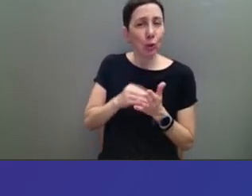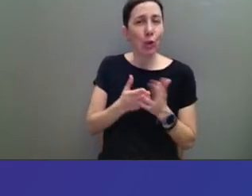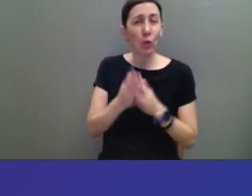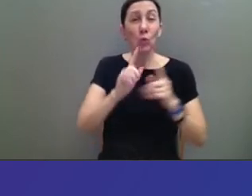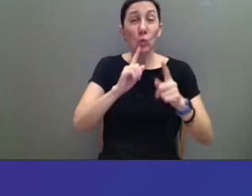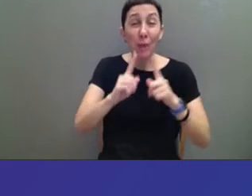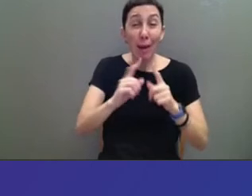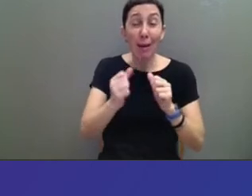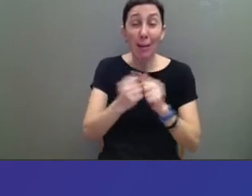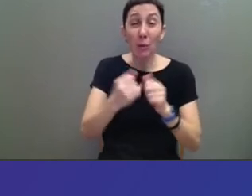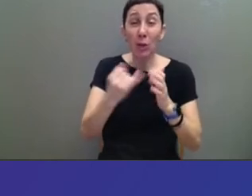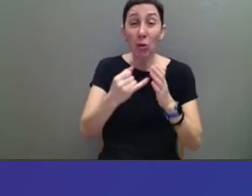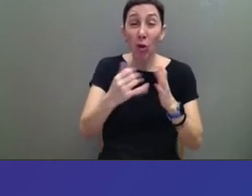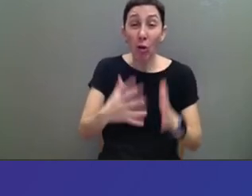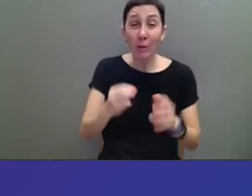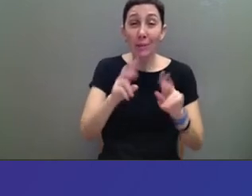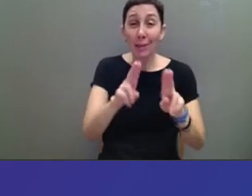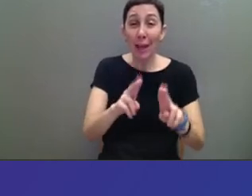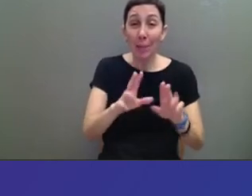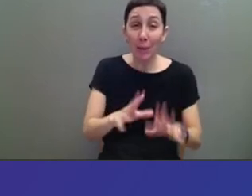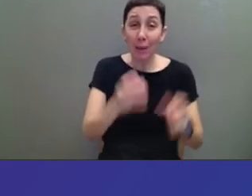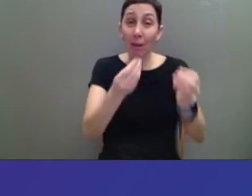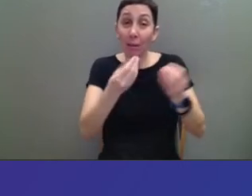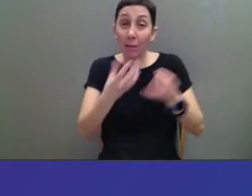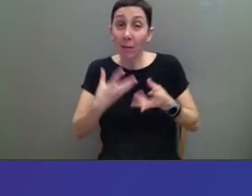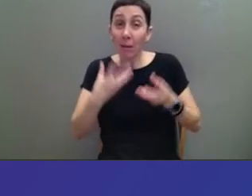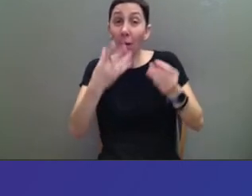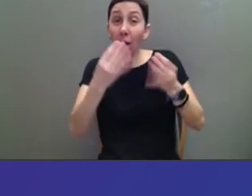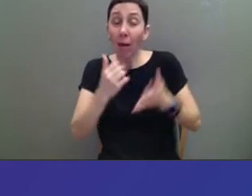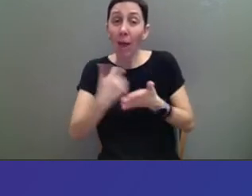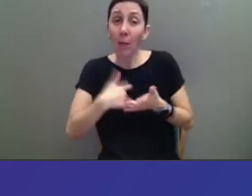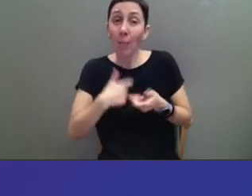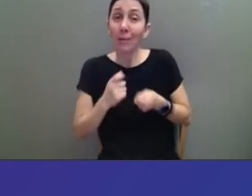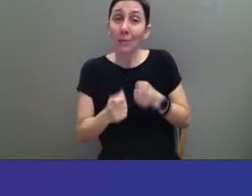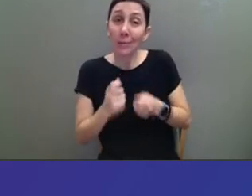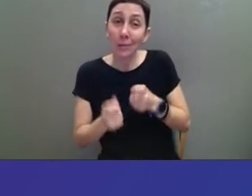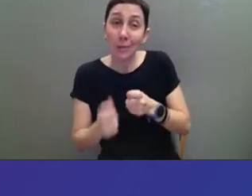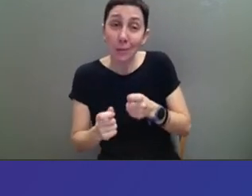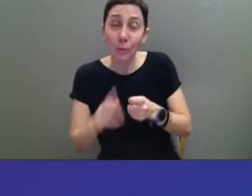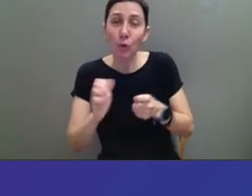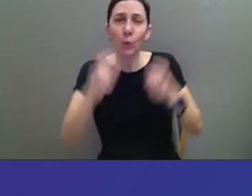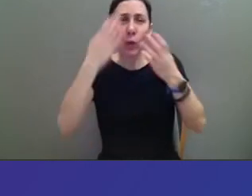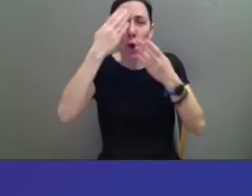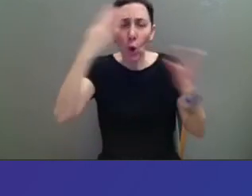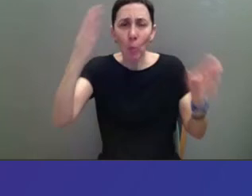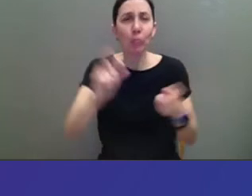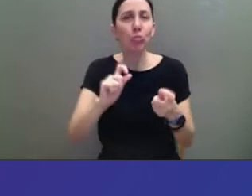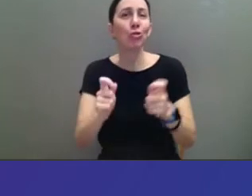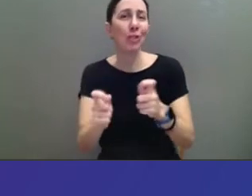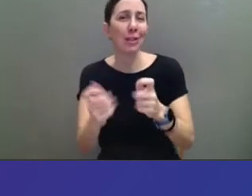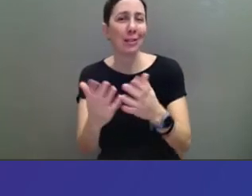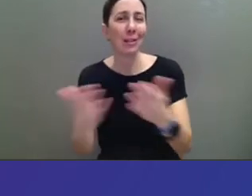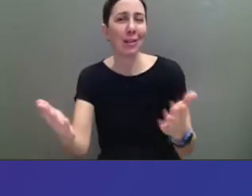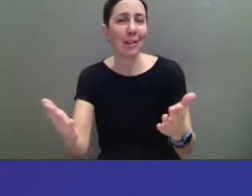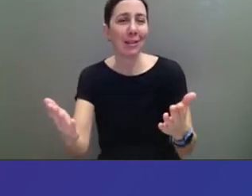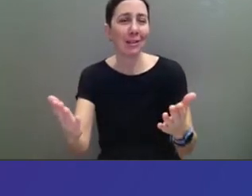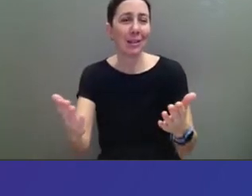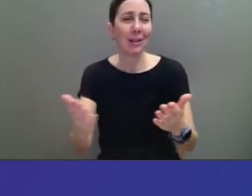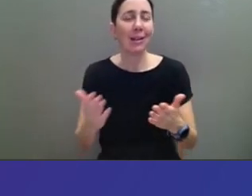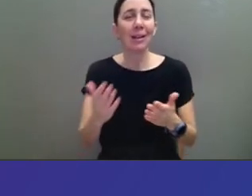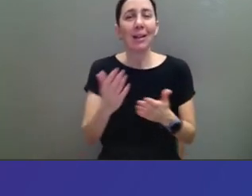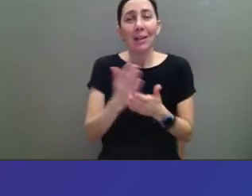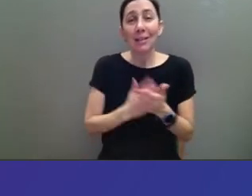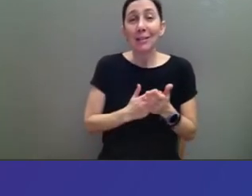artists and applicants, I think is important. And, just being open to making a change. It's easier in some places